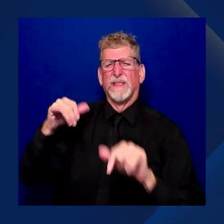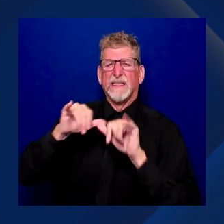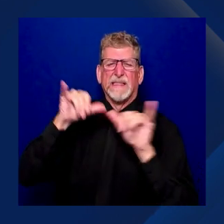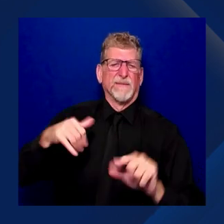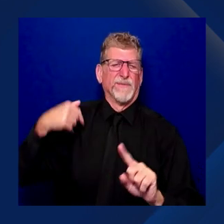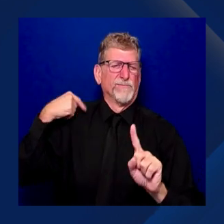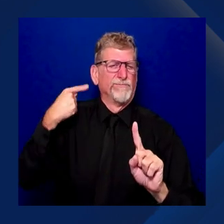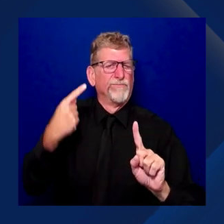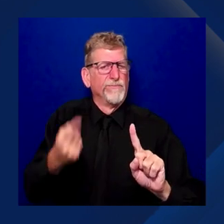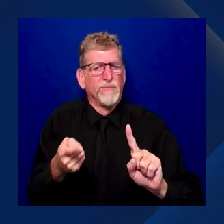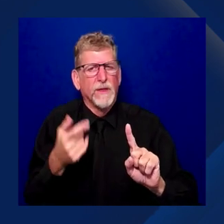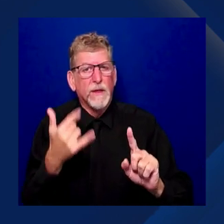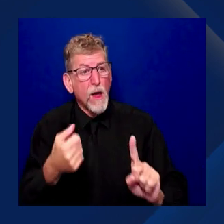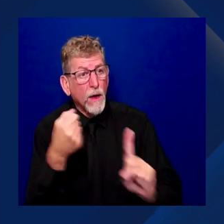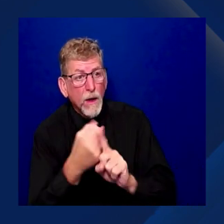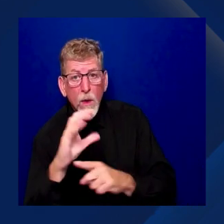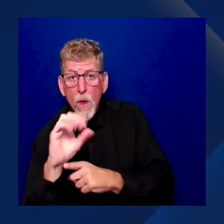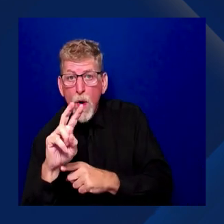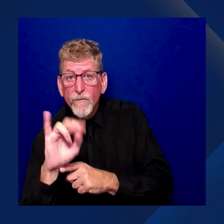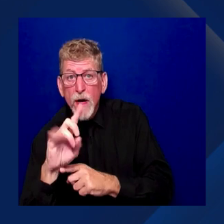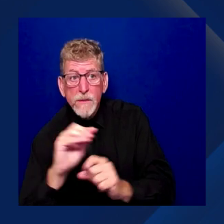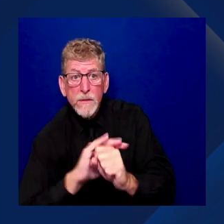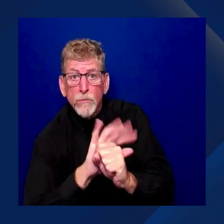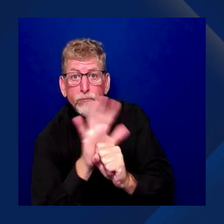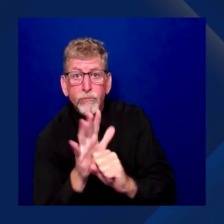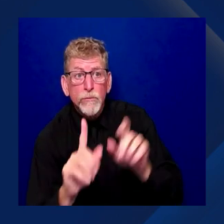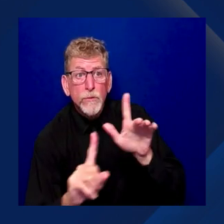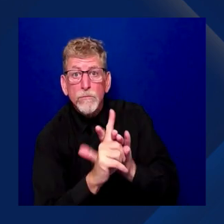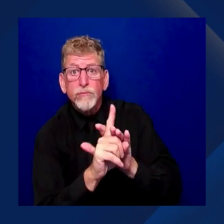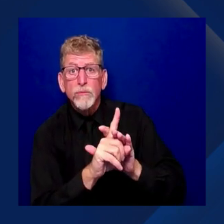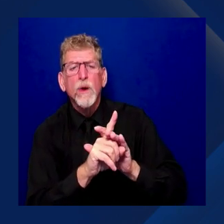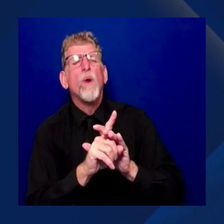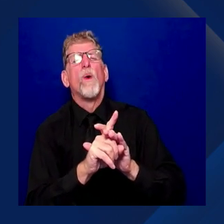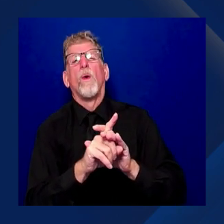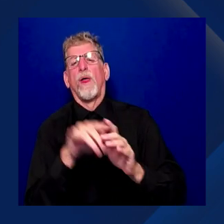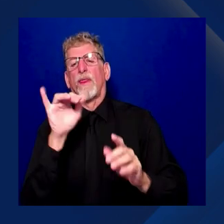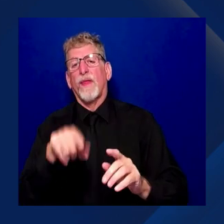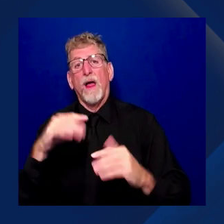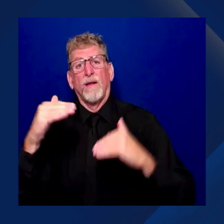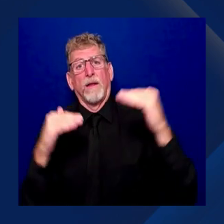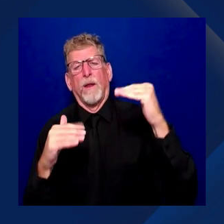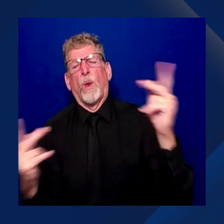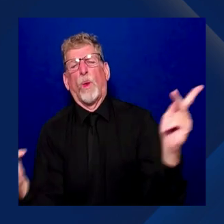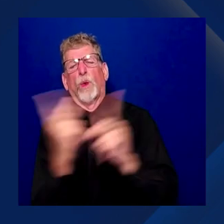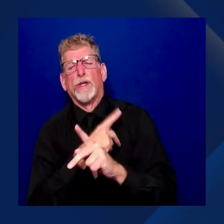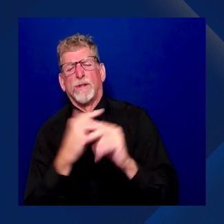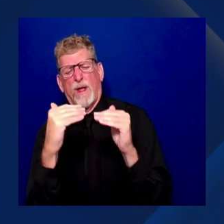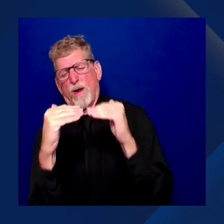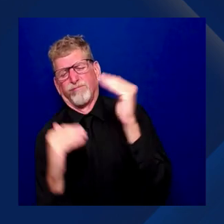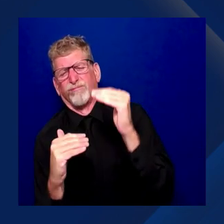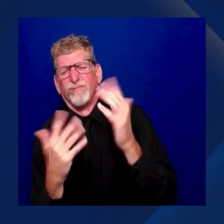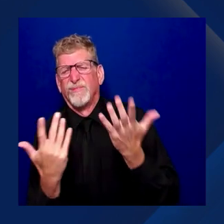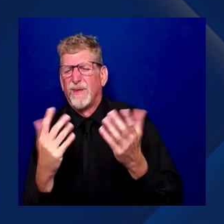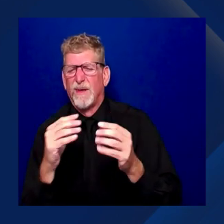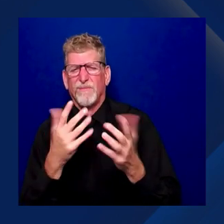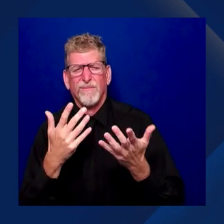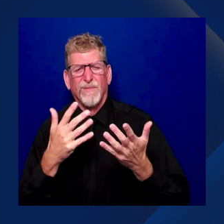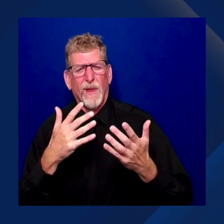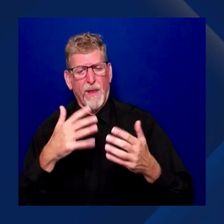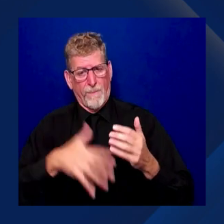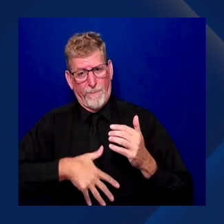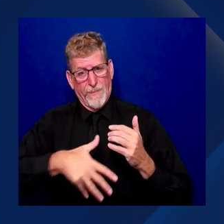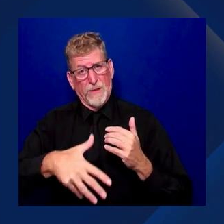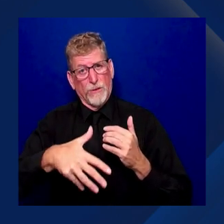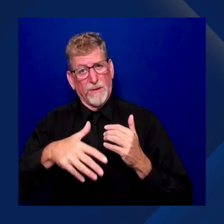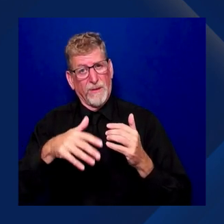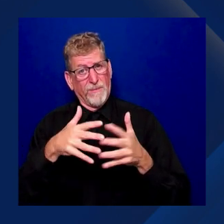worse. This virus has been especially dangerous for pregnant patients. And due to the long-standing inequities